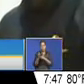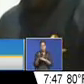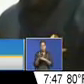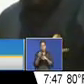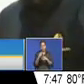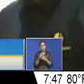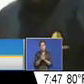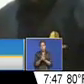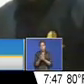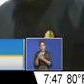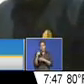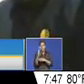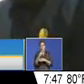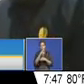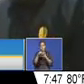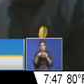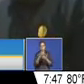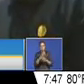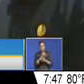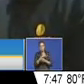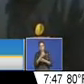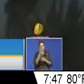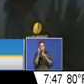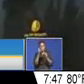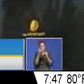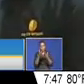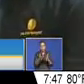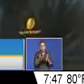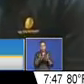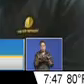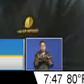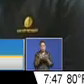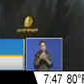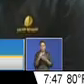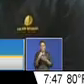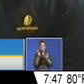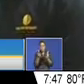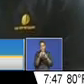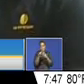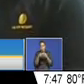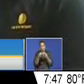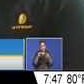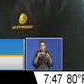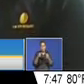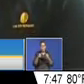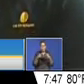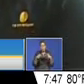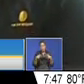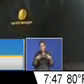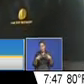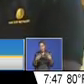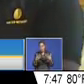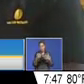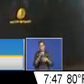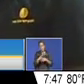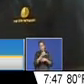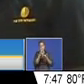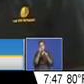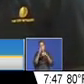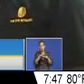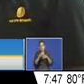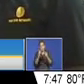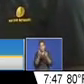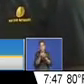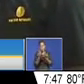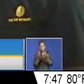the roster. Obviously, you mentioned younger players, two seniors, Kemsey, one of them. But just tell me a bit about the growing pains that you sometimes have with younger players on team.